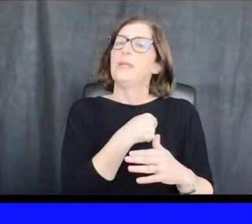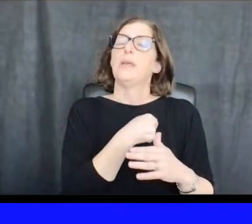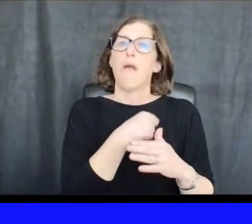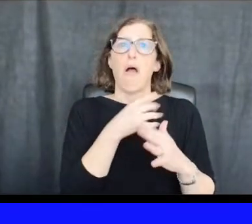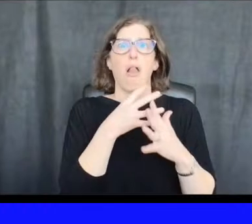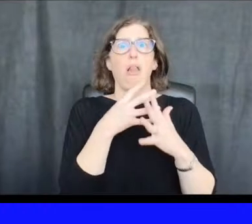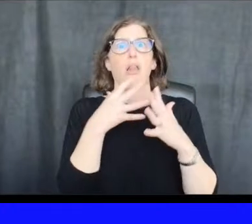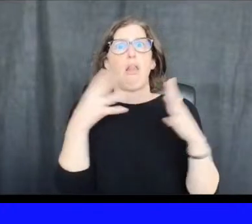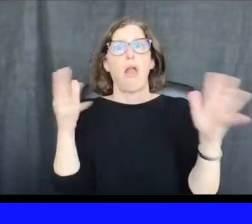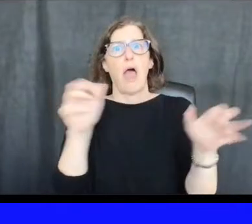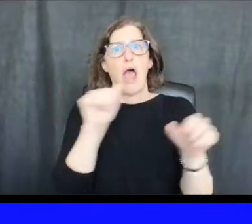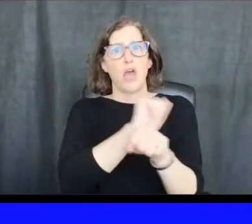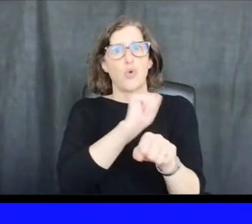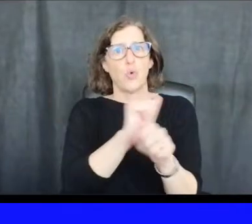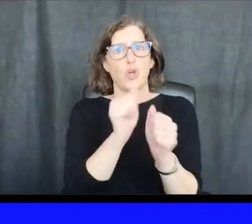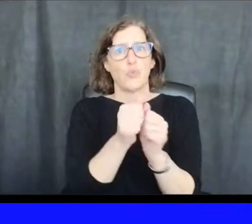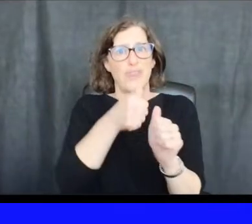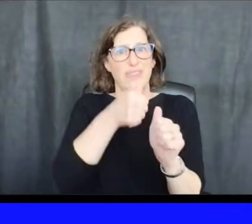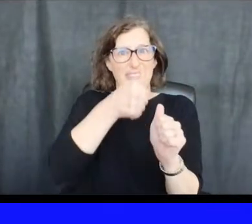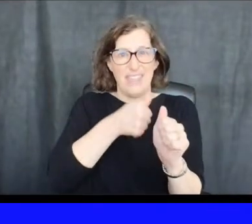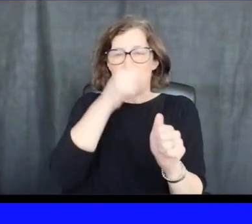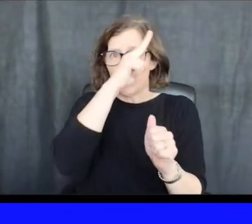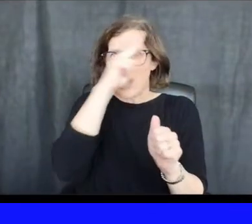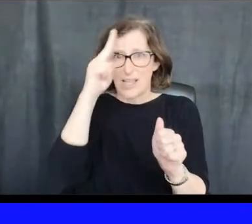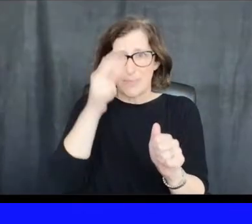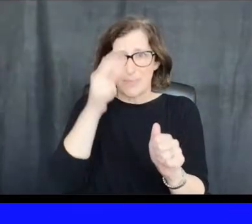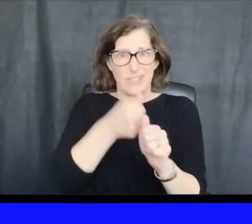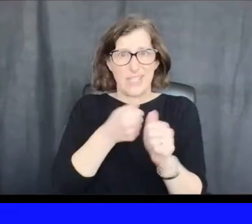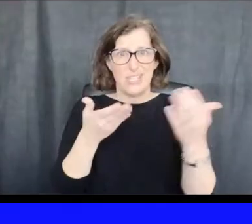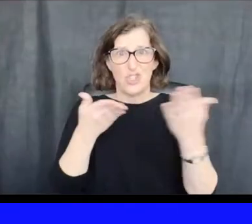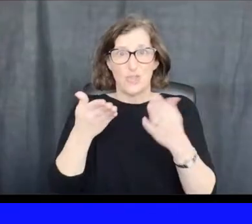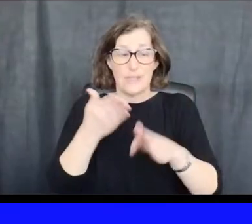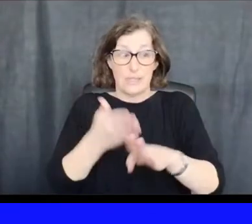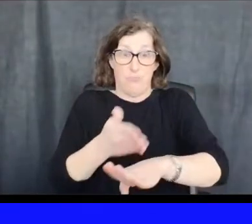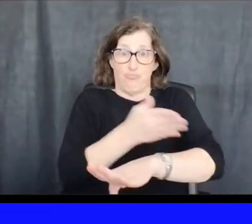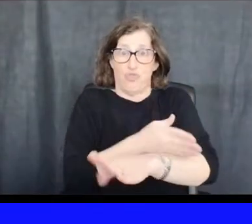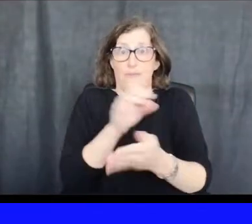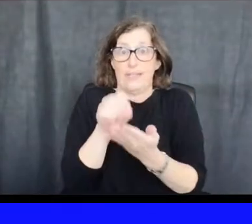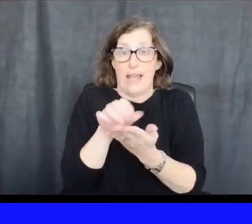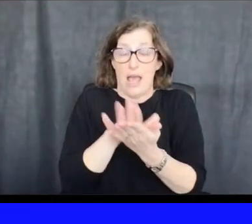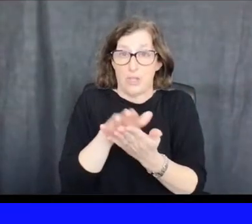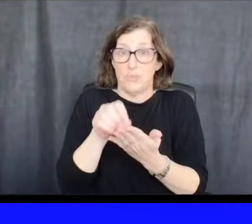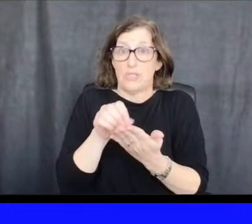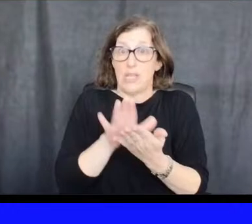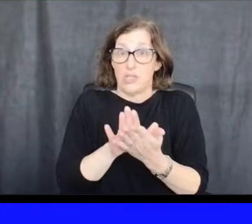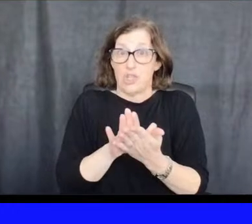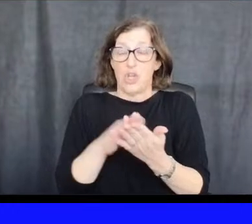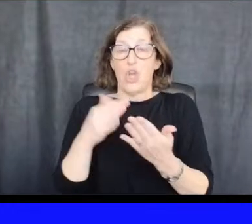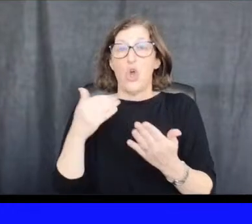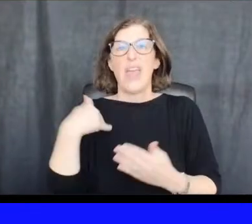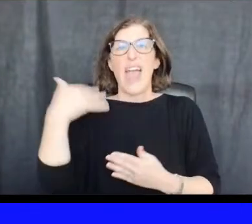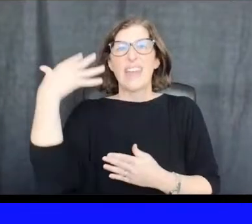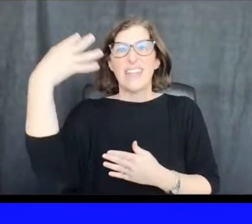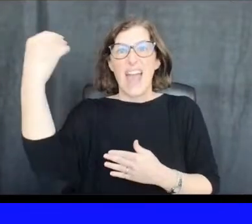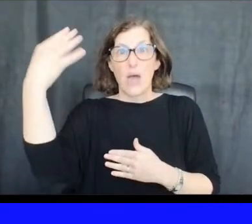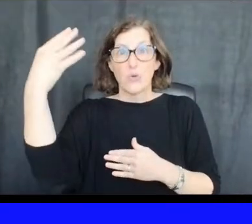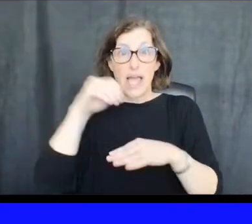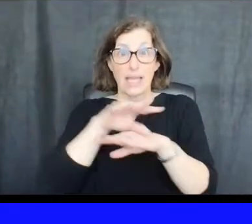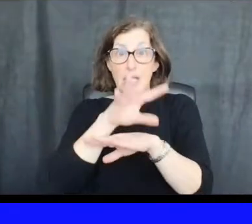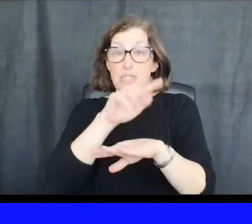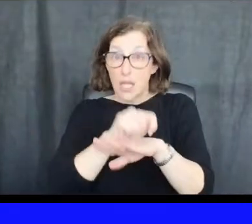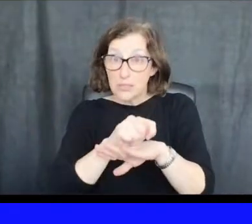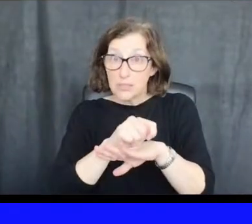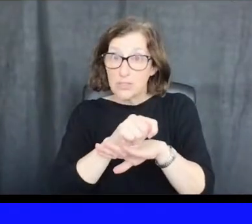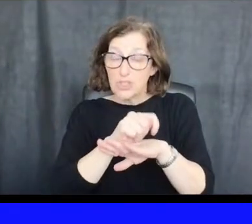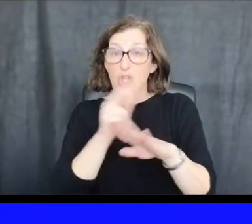of both. Yeah, I would just highlight one other thing on this slide for the boards